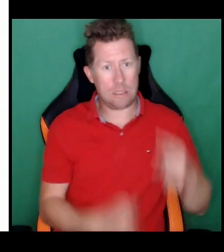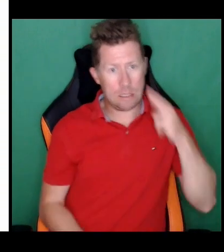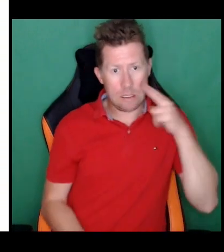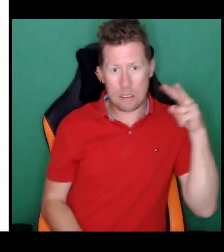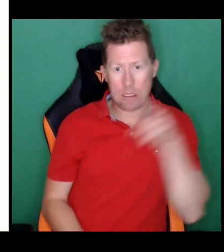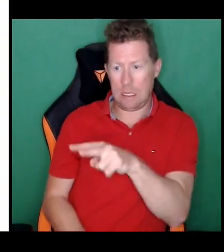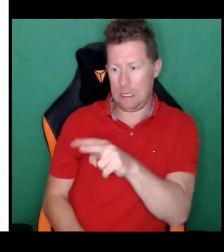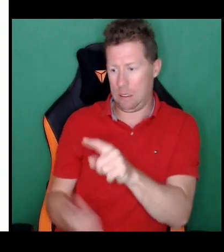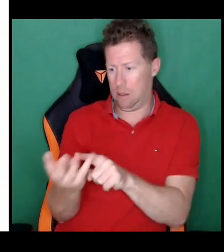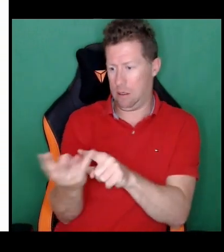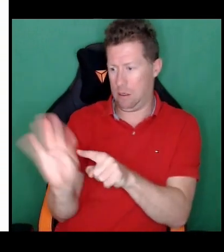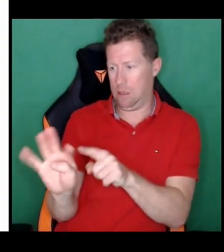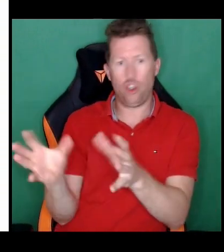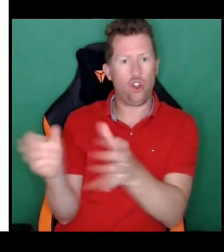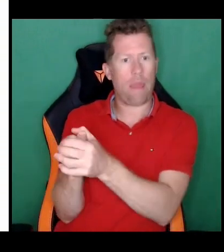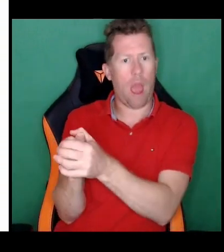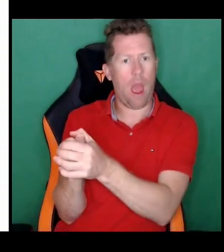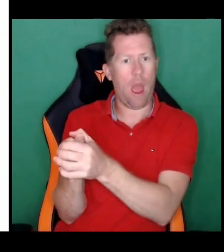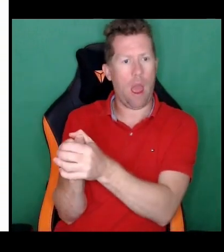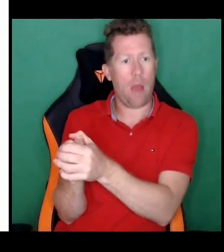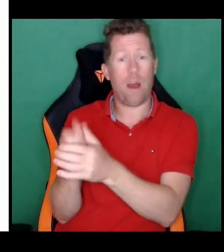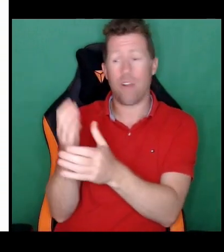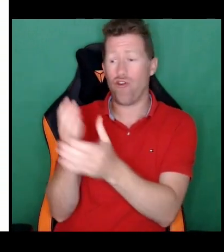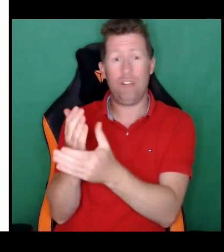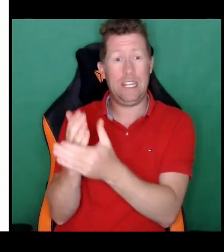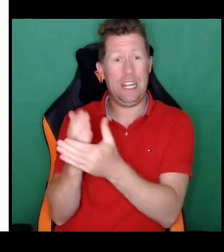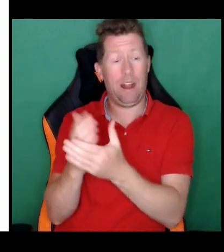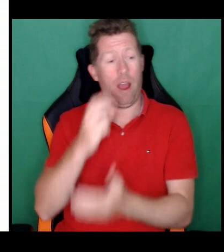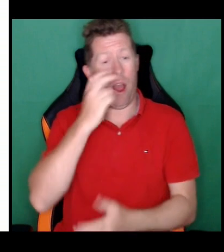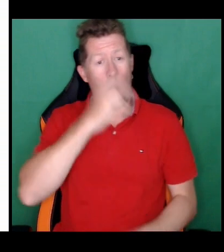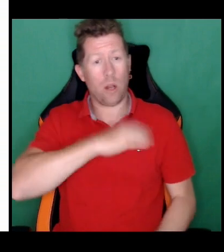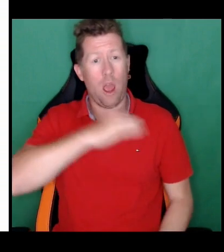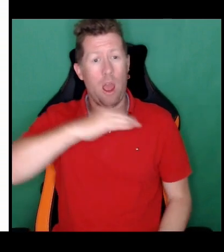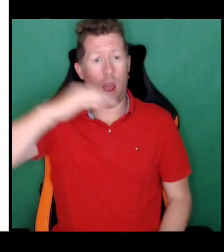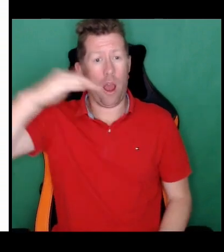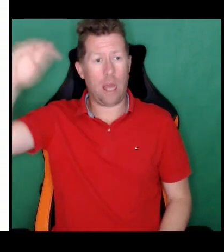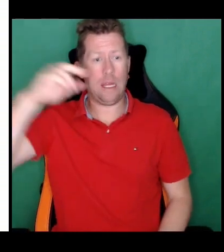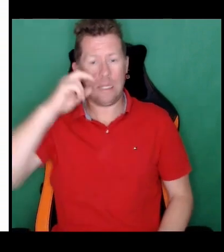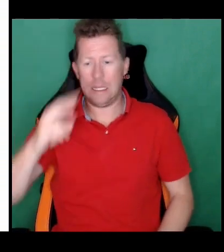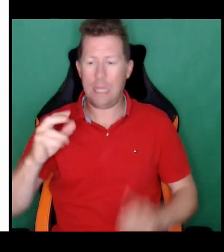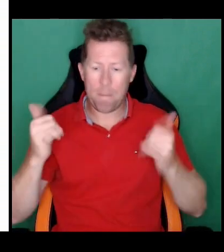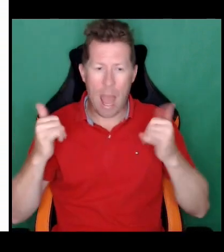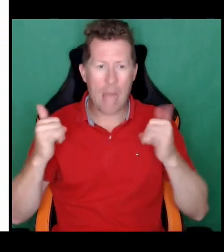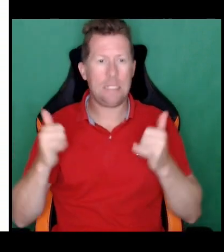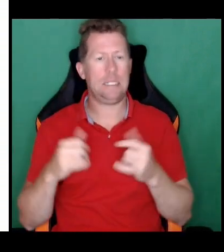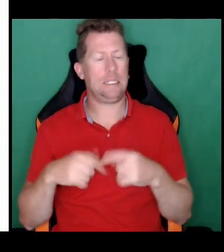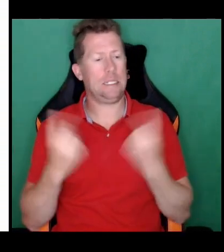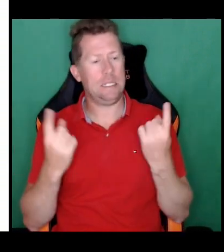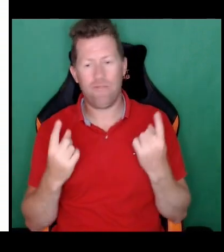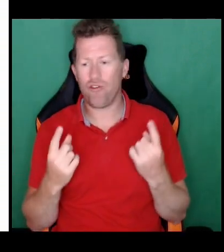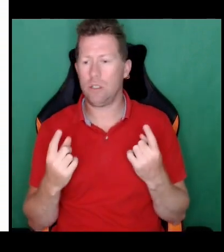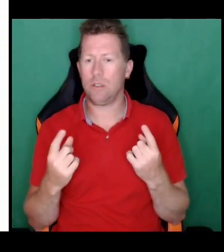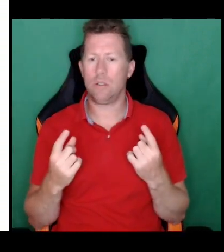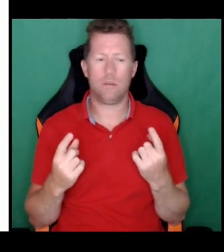of teenagers vaping together. As they move into older age groups, they see it happening in parties and social group settings.